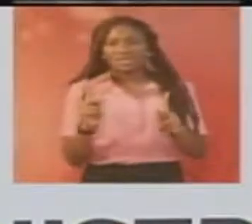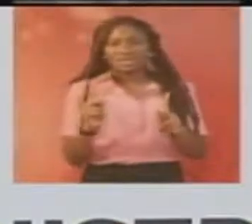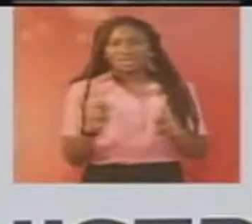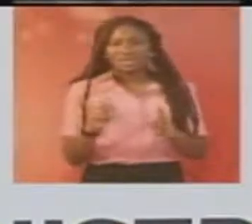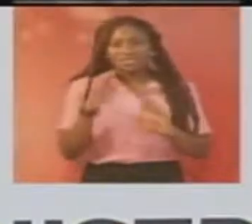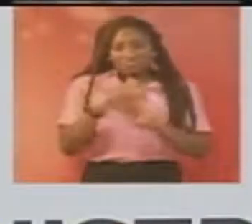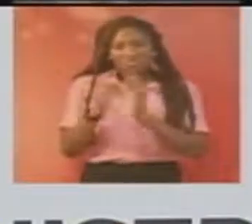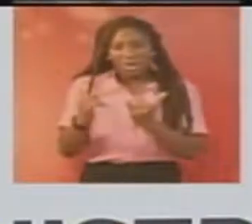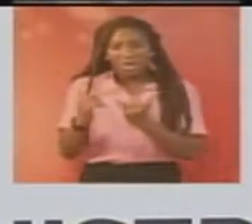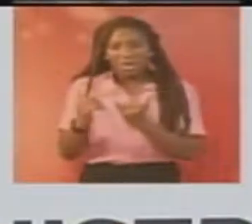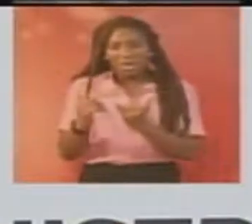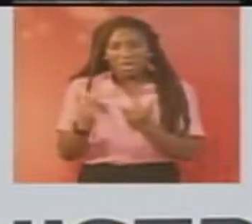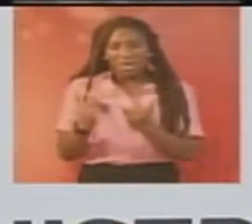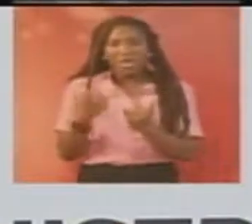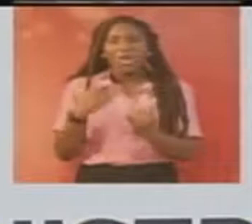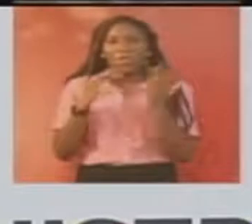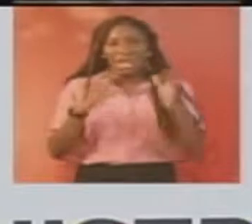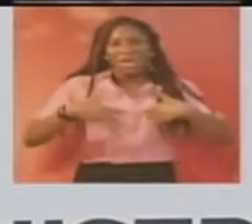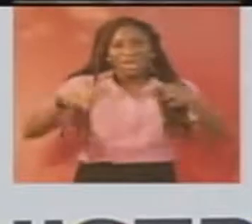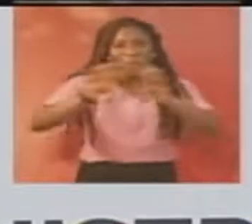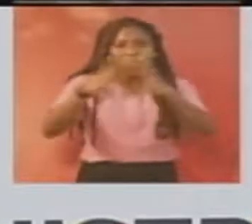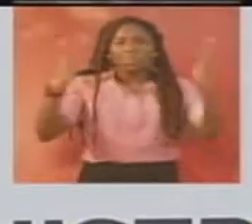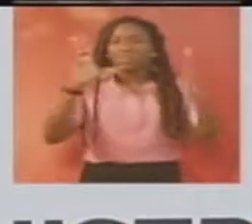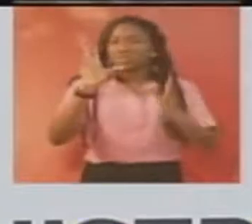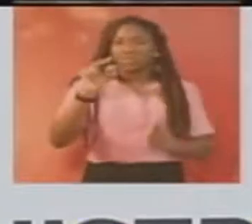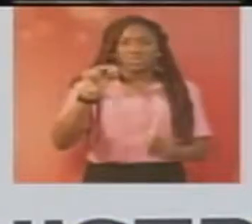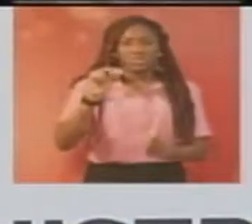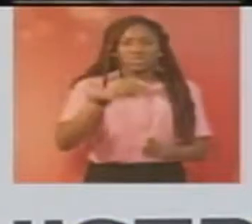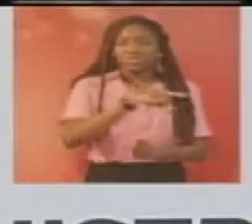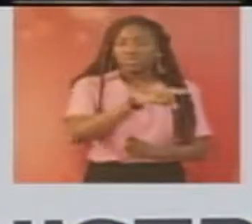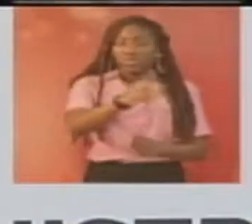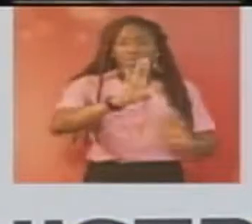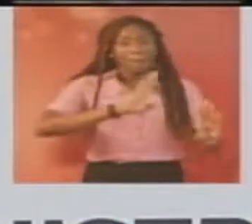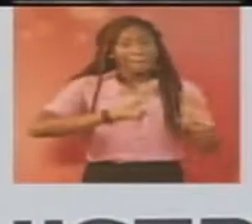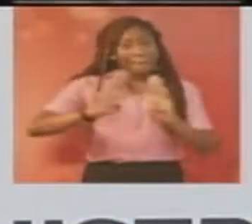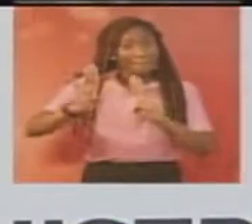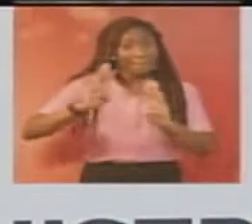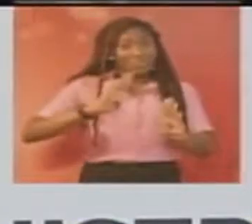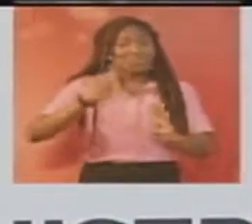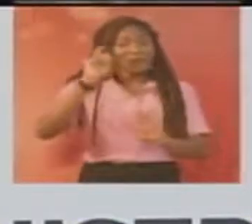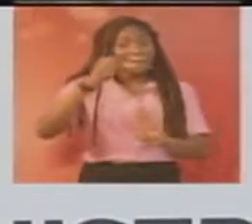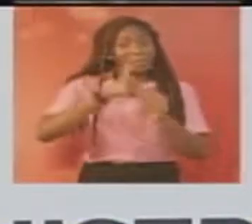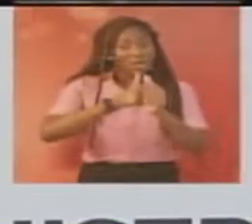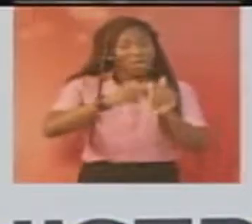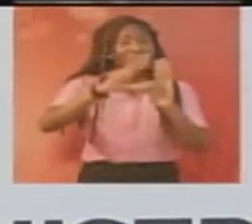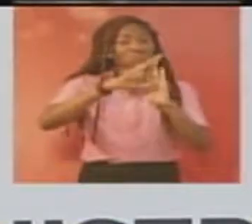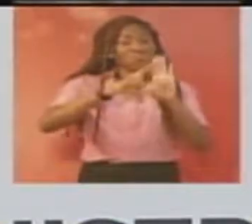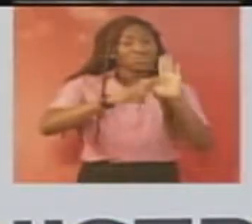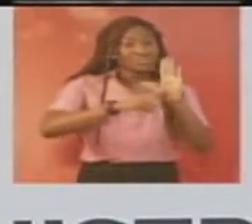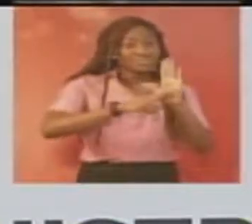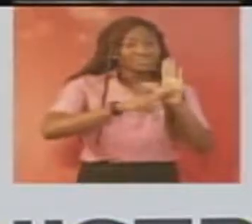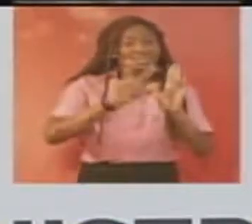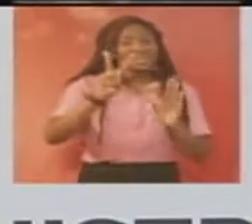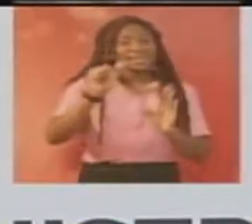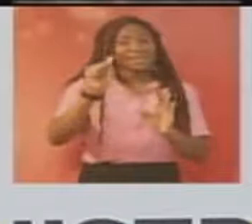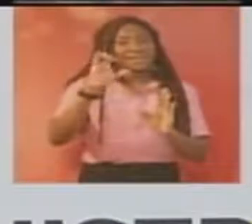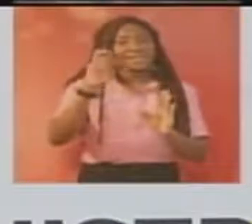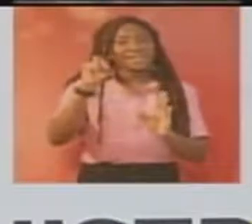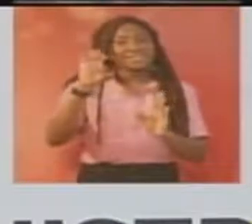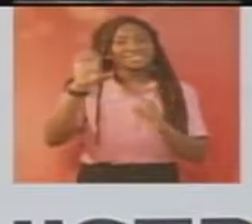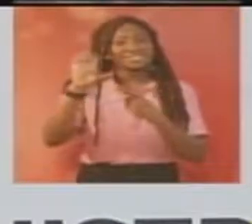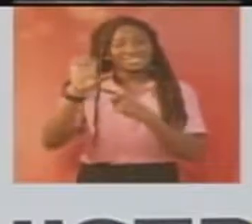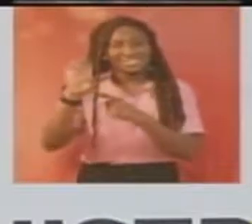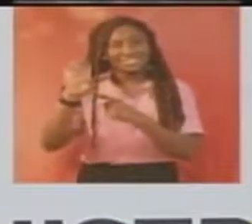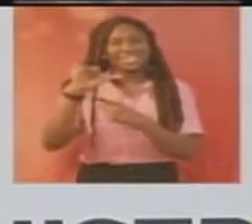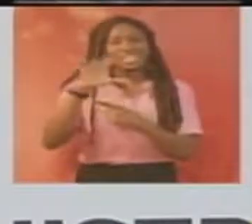dependent on the behavior of the population. As you rightly pointed out, the vaccine is an additional tool, it's an additional